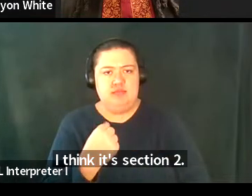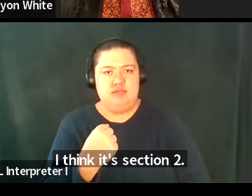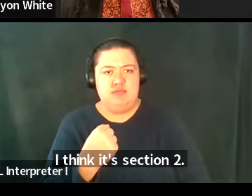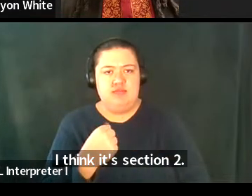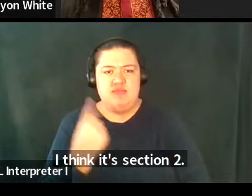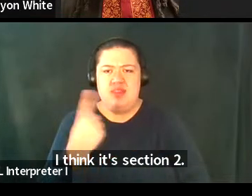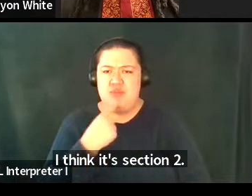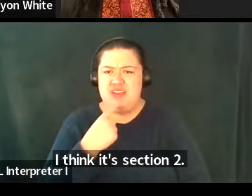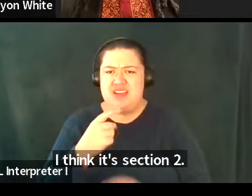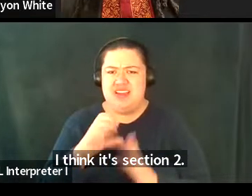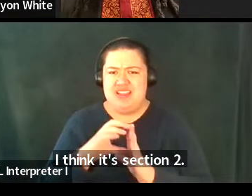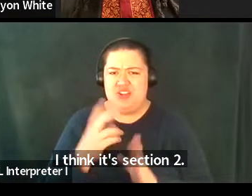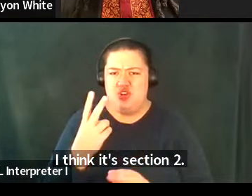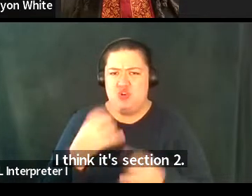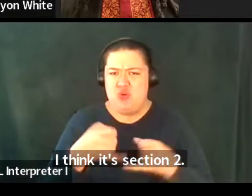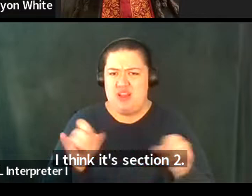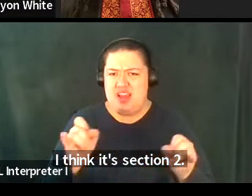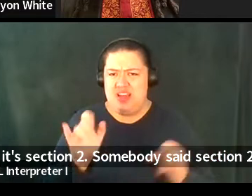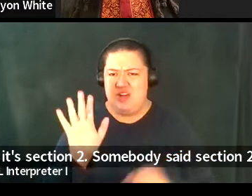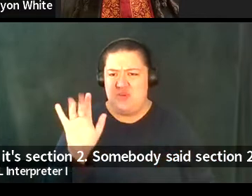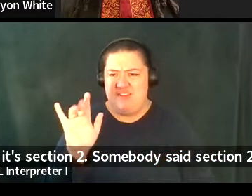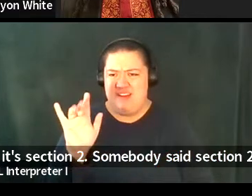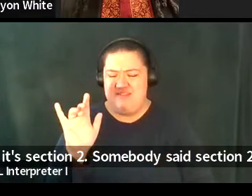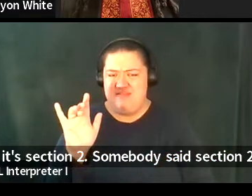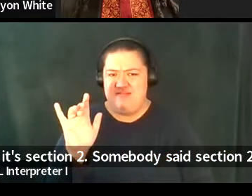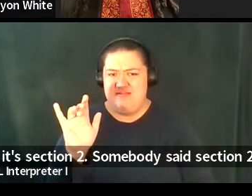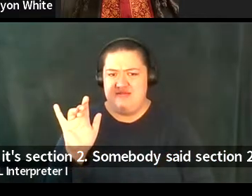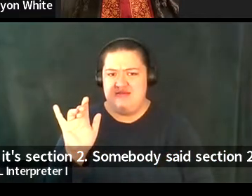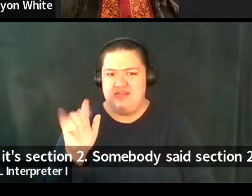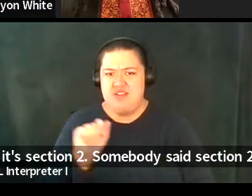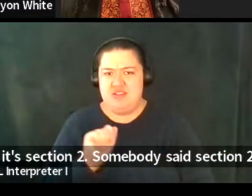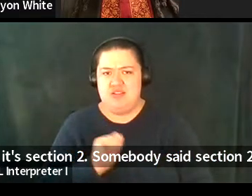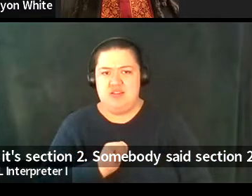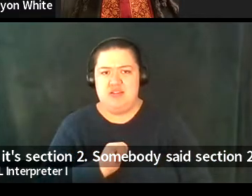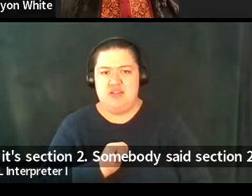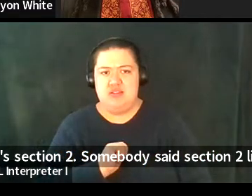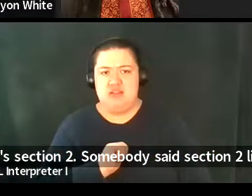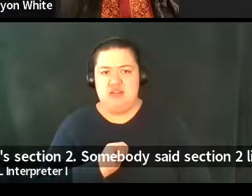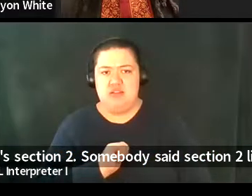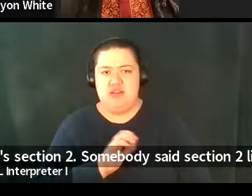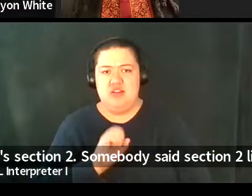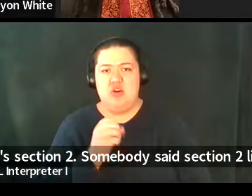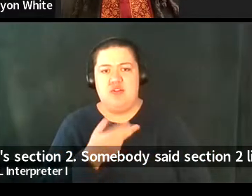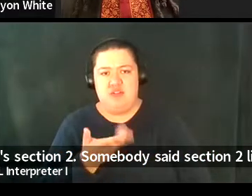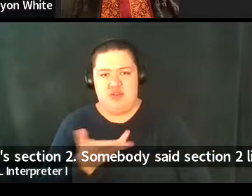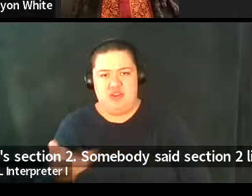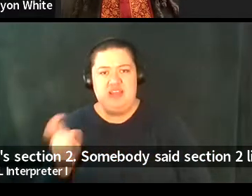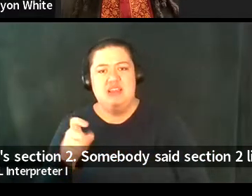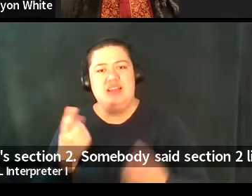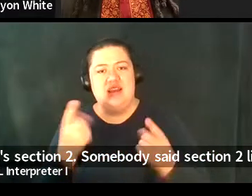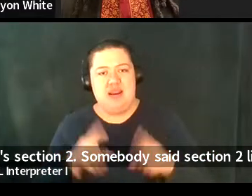Somebody said section 2, line 25. On the sunset. So a couple of things would have to happen.